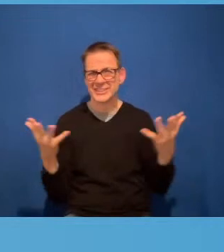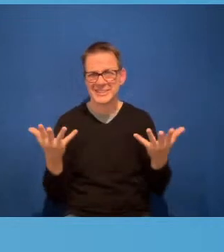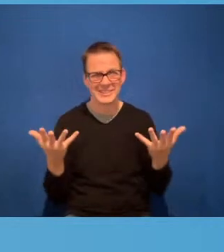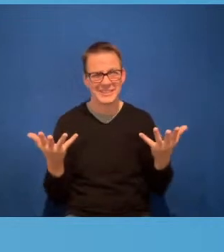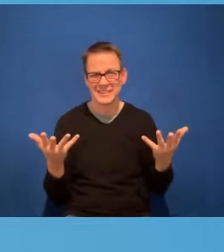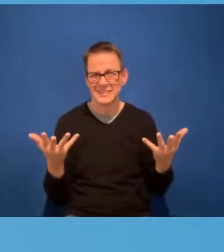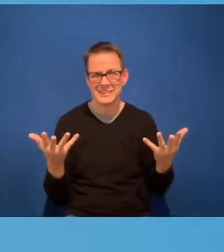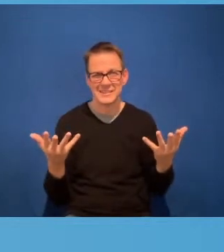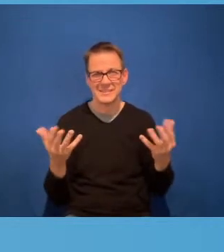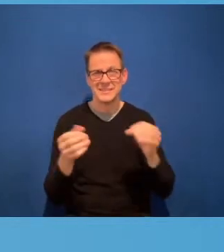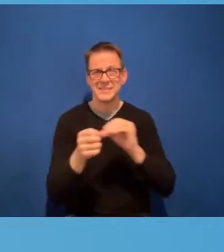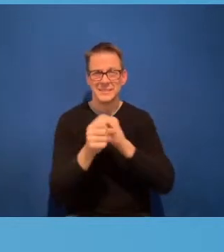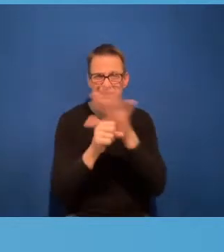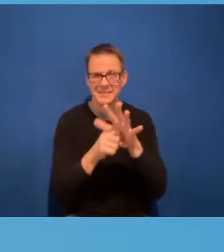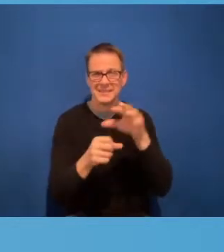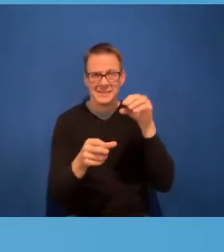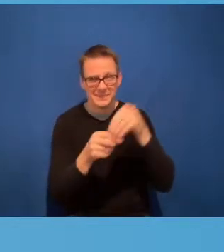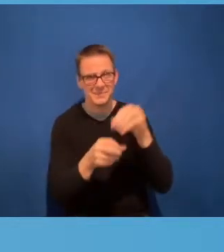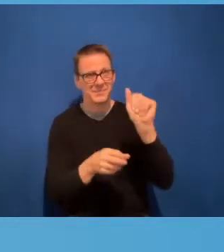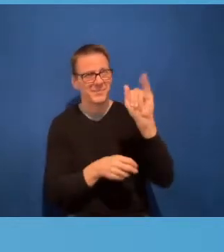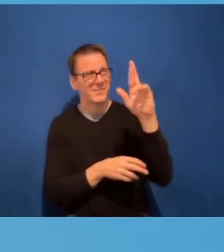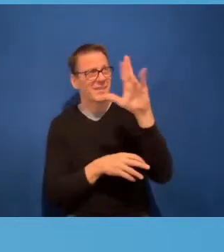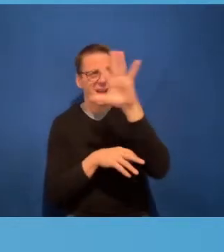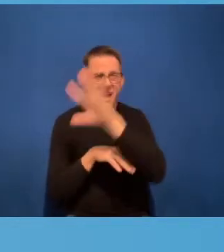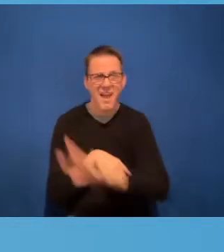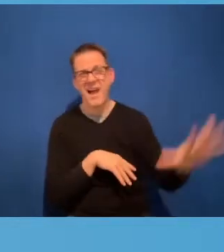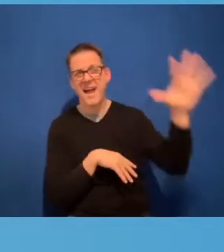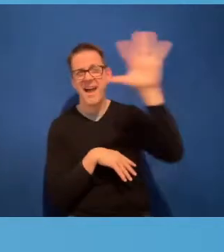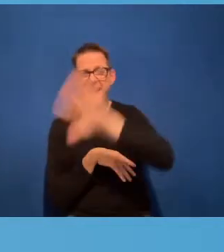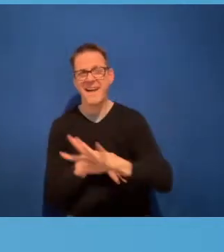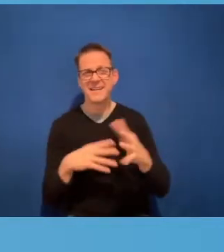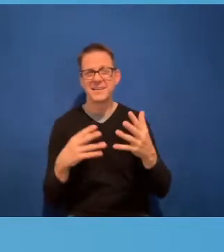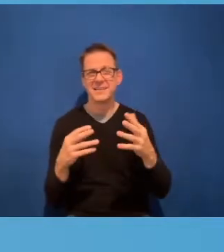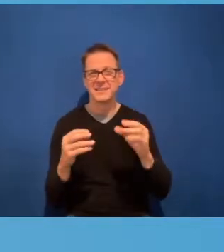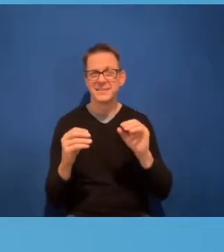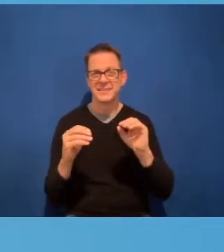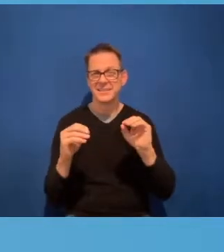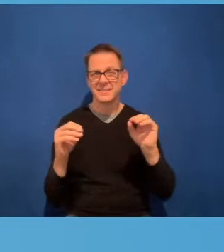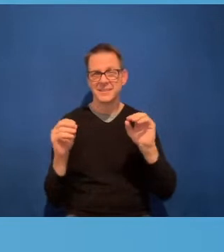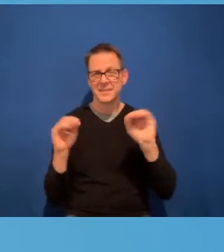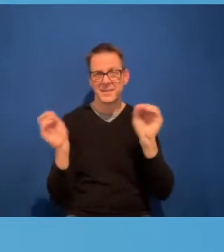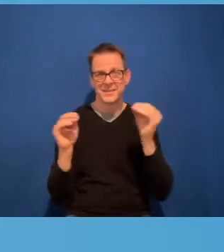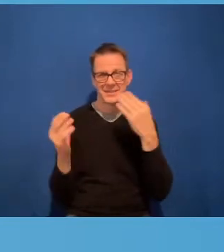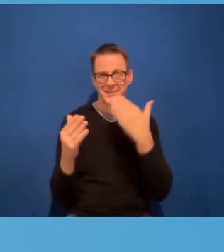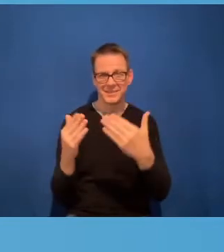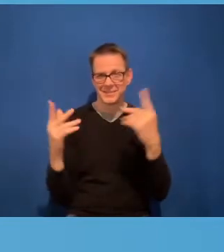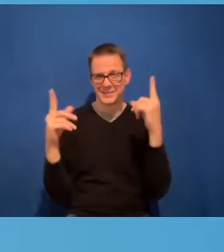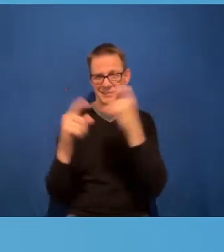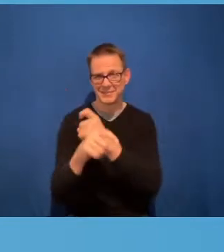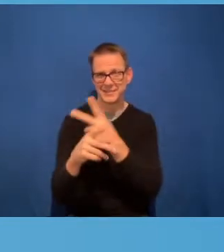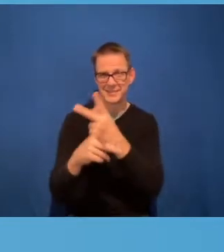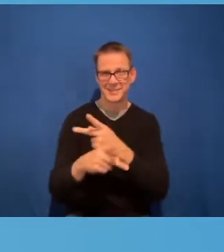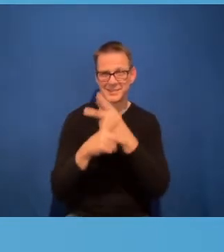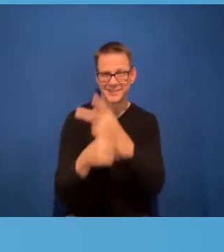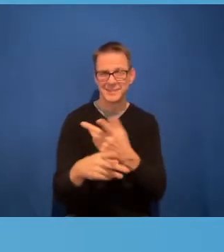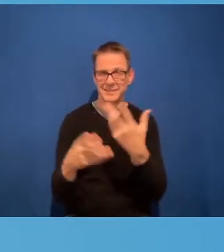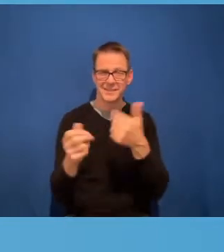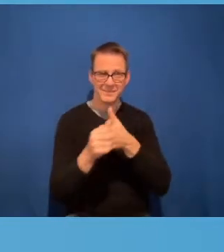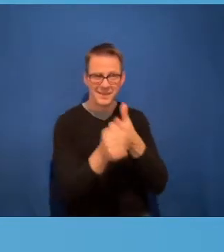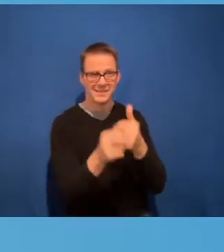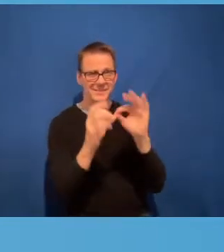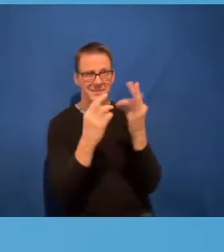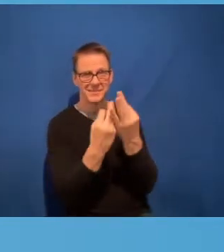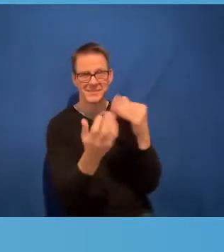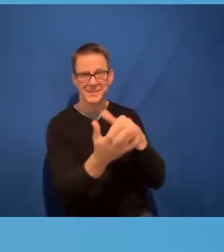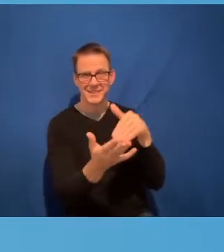just when there's still no good complex care remuneration for family doctors who provide complex care and so on.